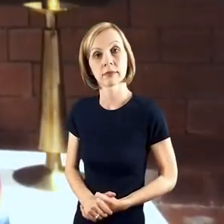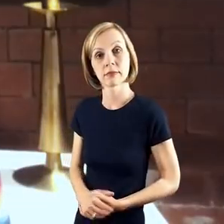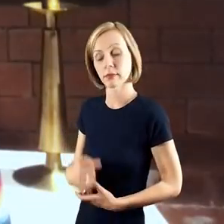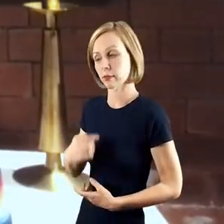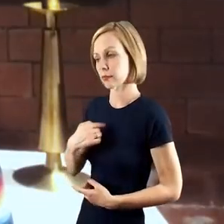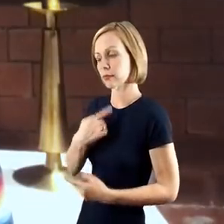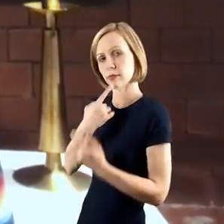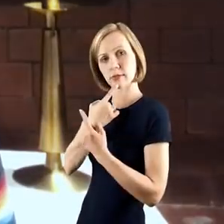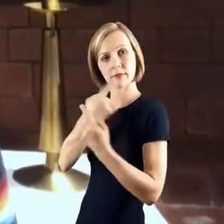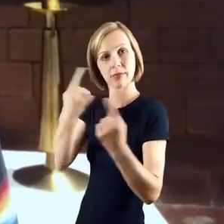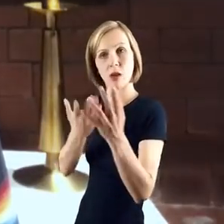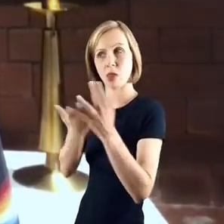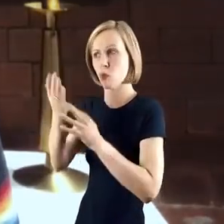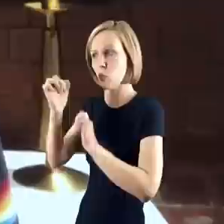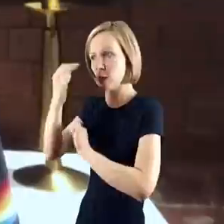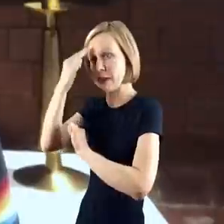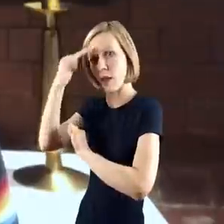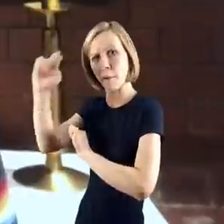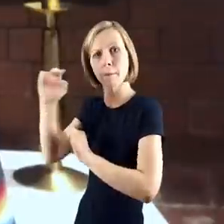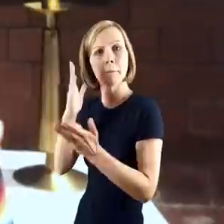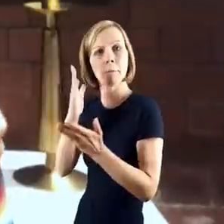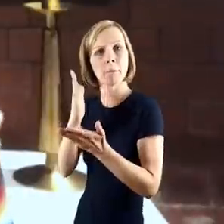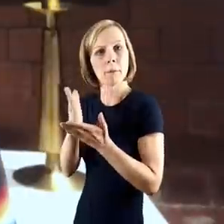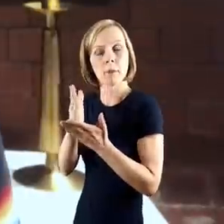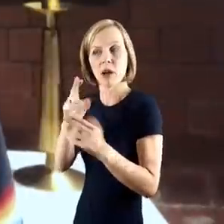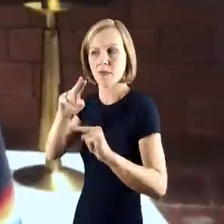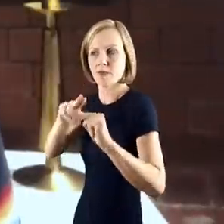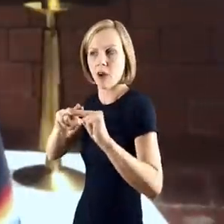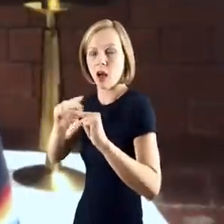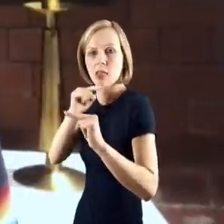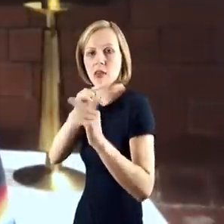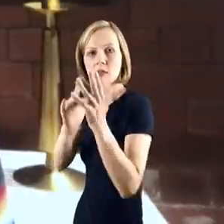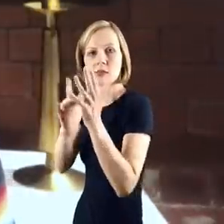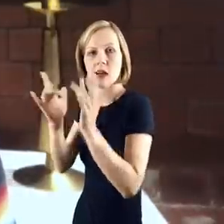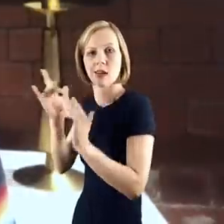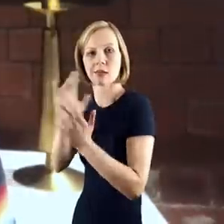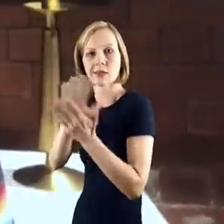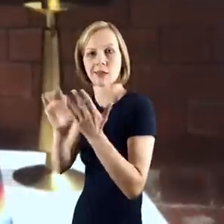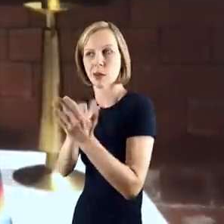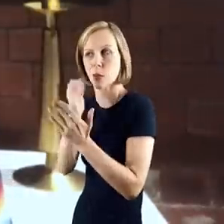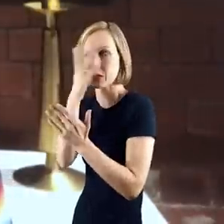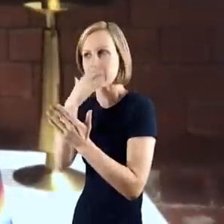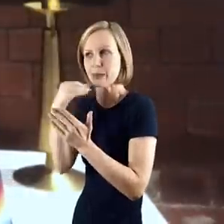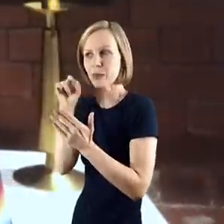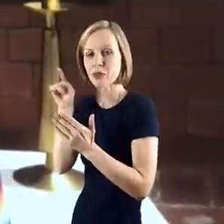May I speak in the name of God, who is Father, Son, and Holy Spirit. Amen.